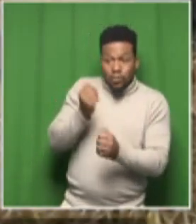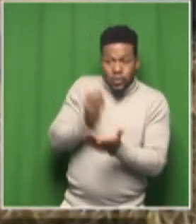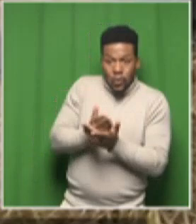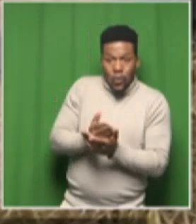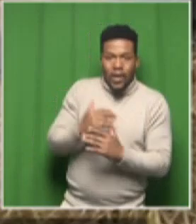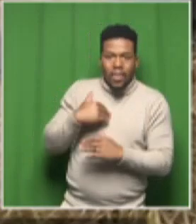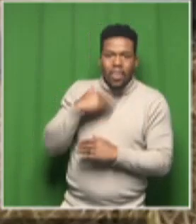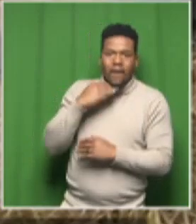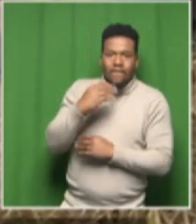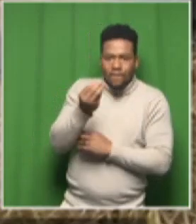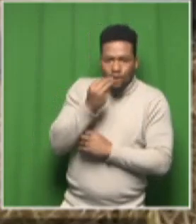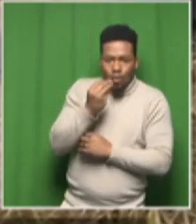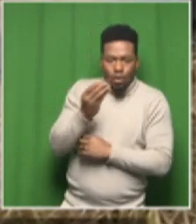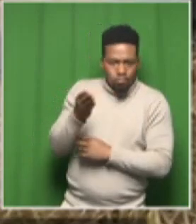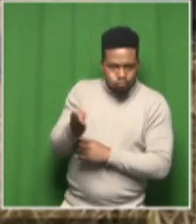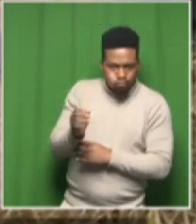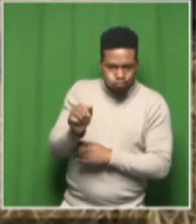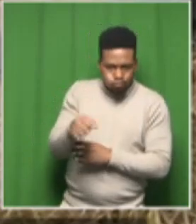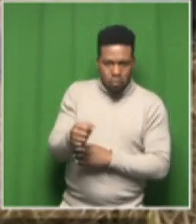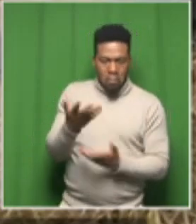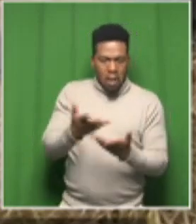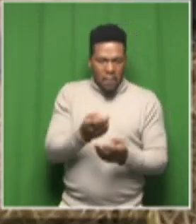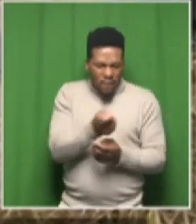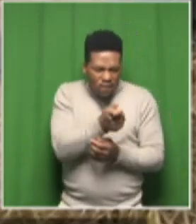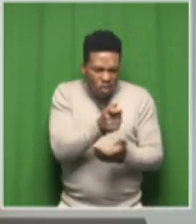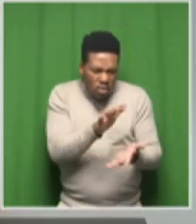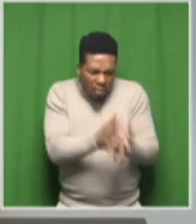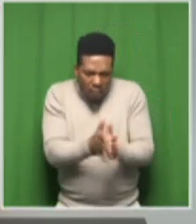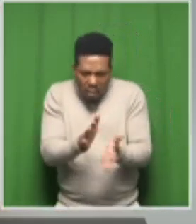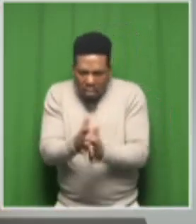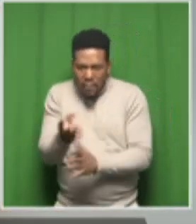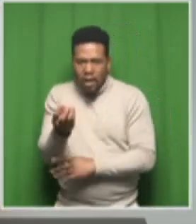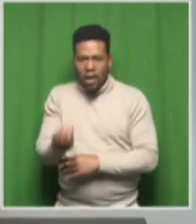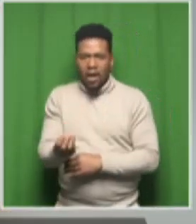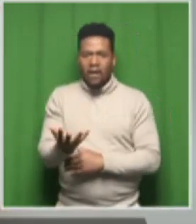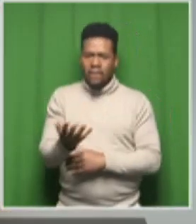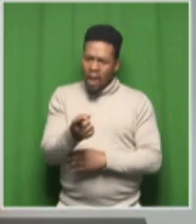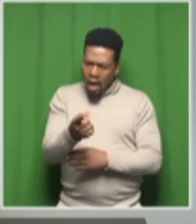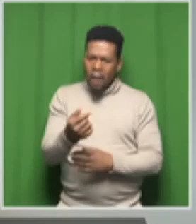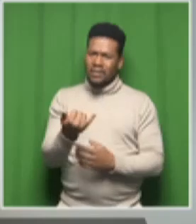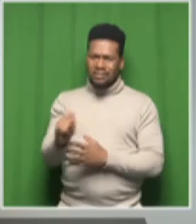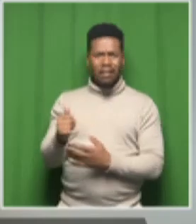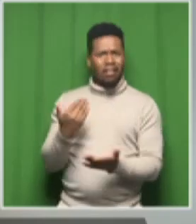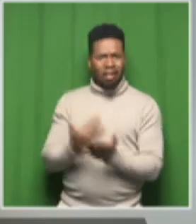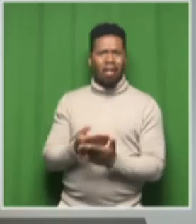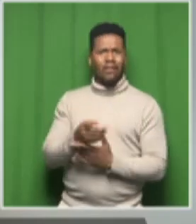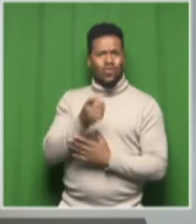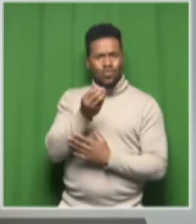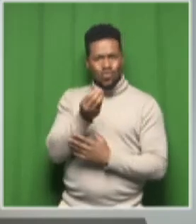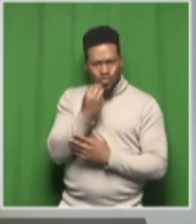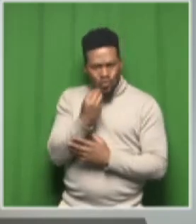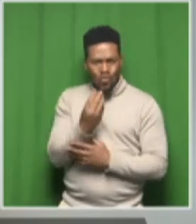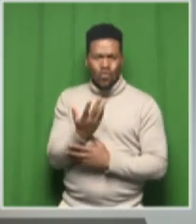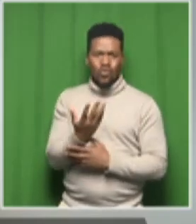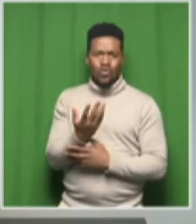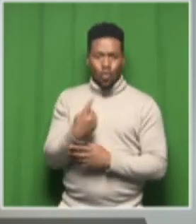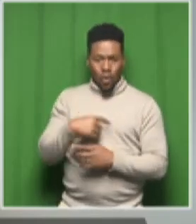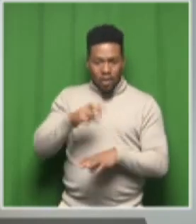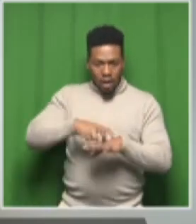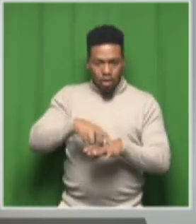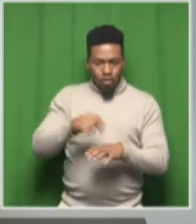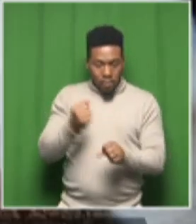poor forecasting or damaged goods. Those are the kind of goods that are still edible, good for human consumption. And we need to make